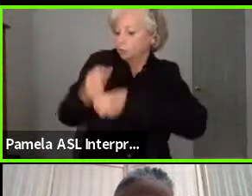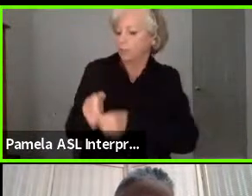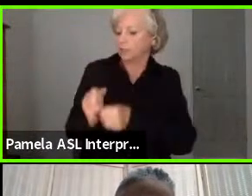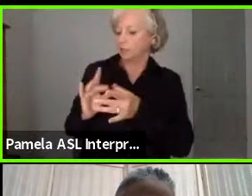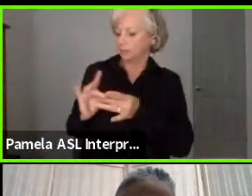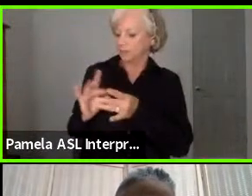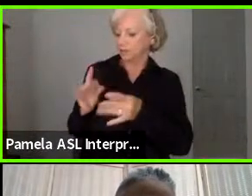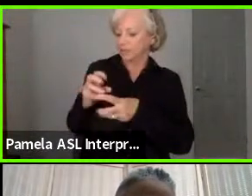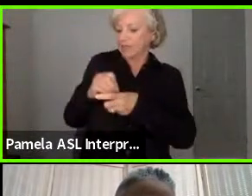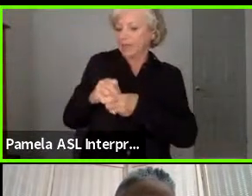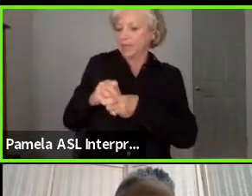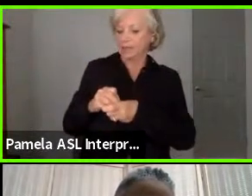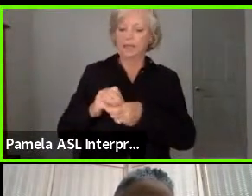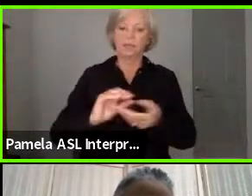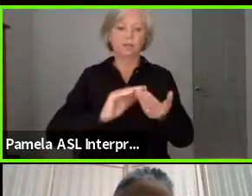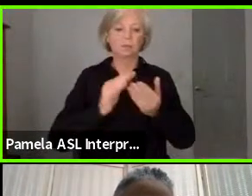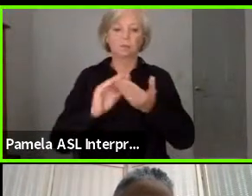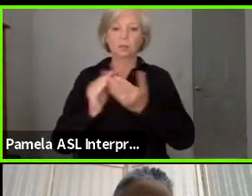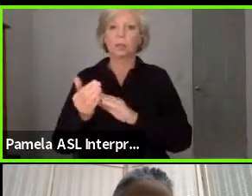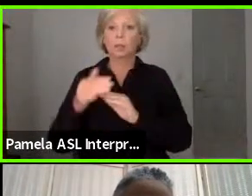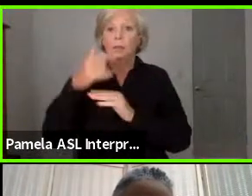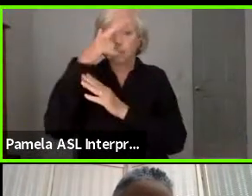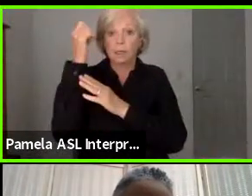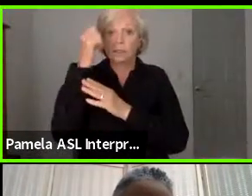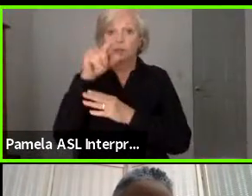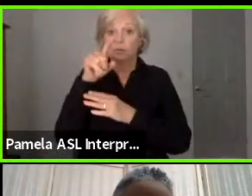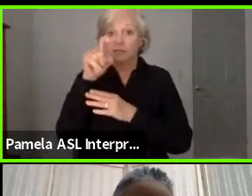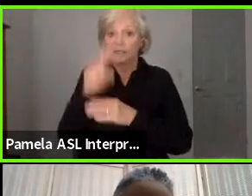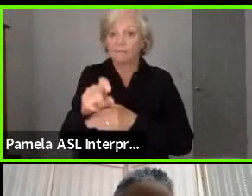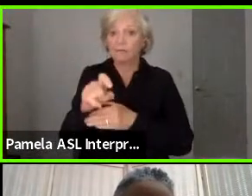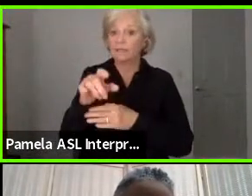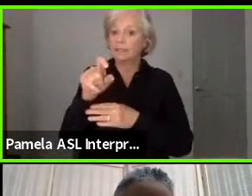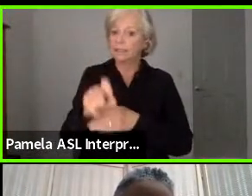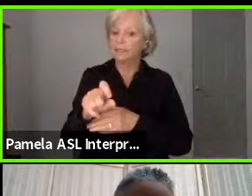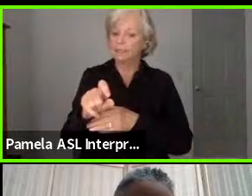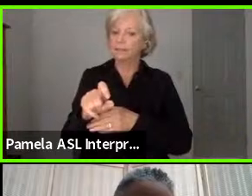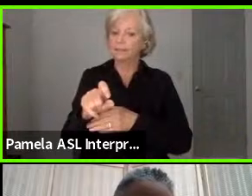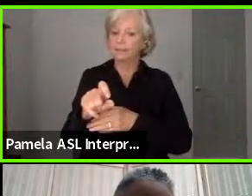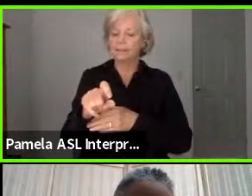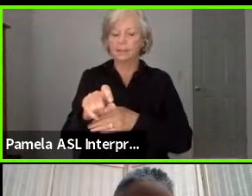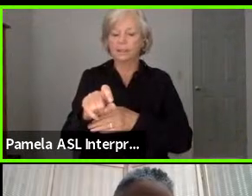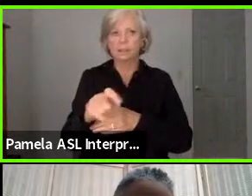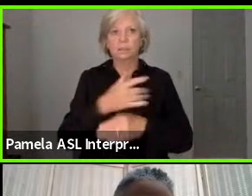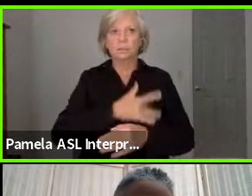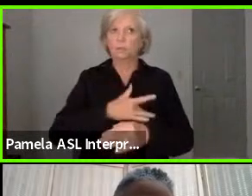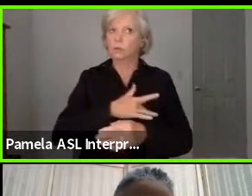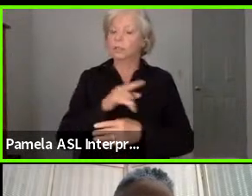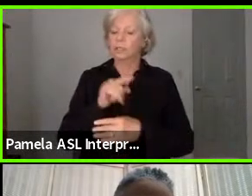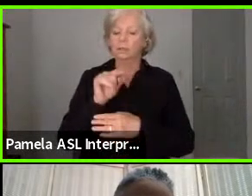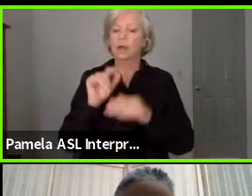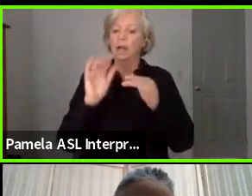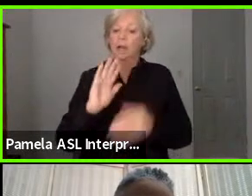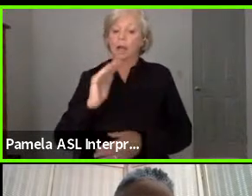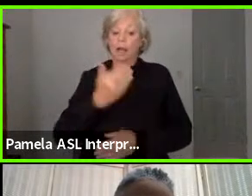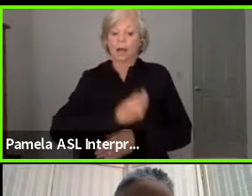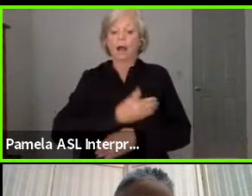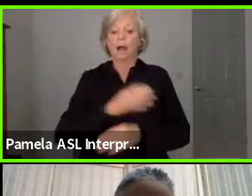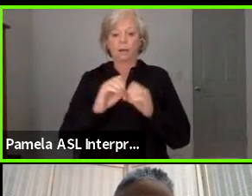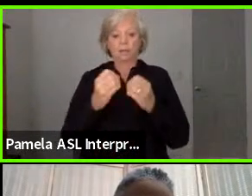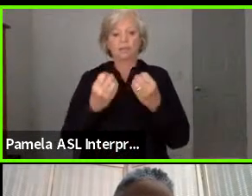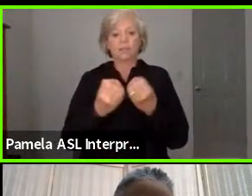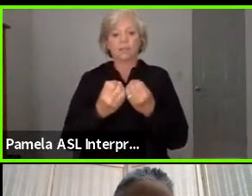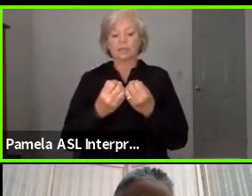the community, because you definitely need to really admire that, like our organization, the street level